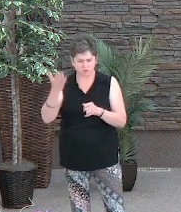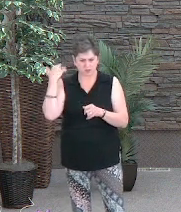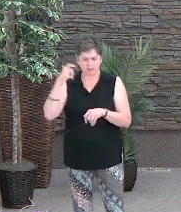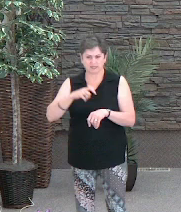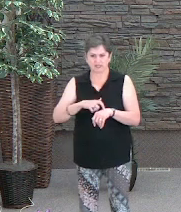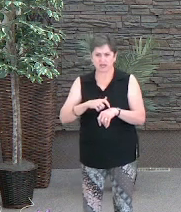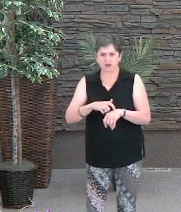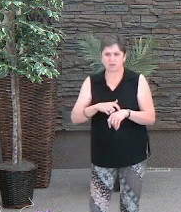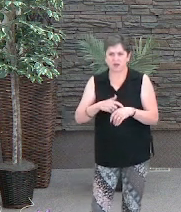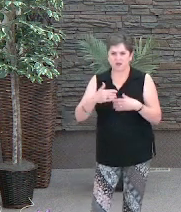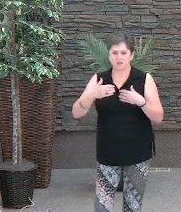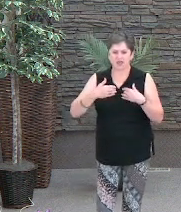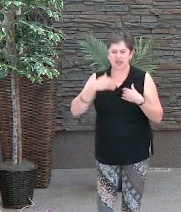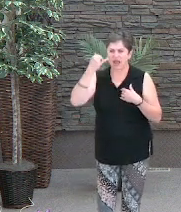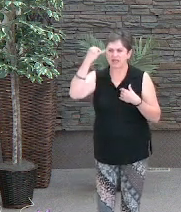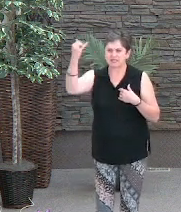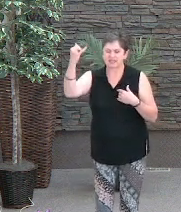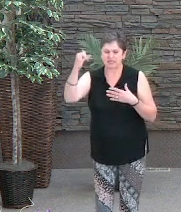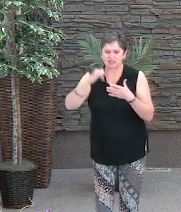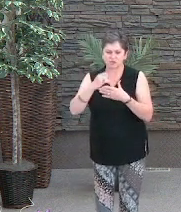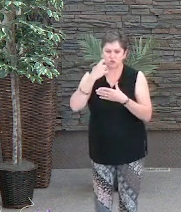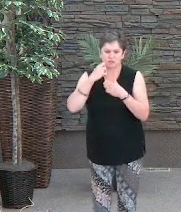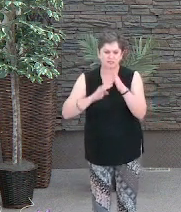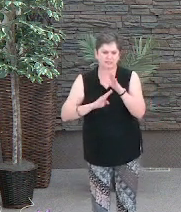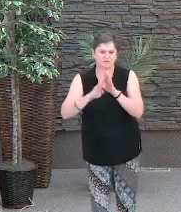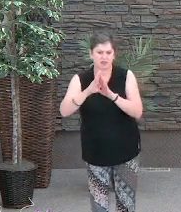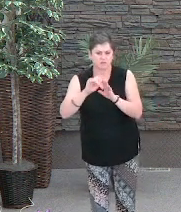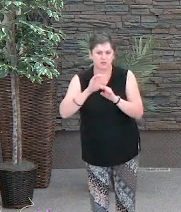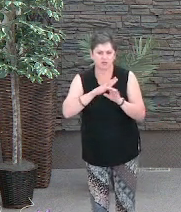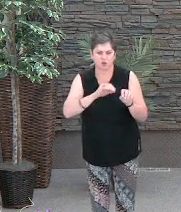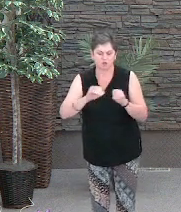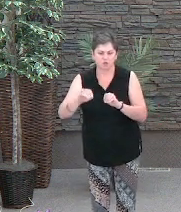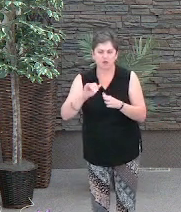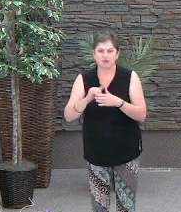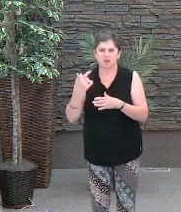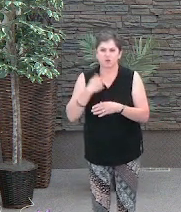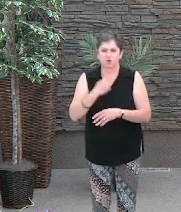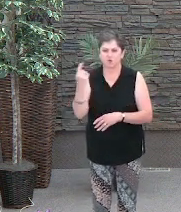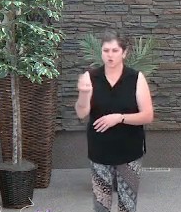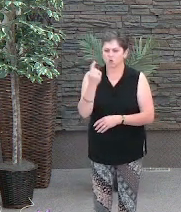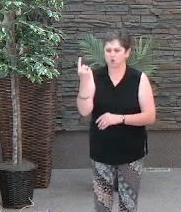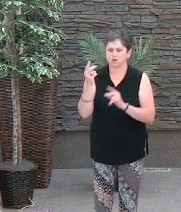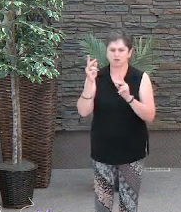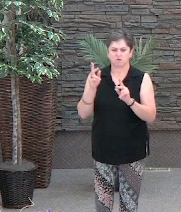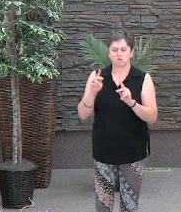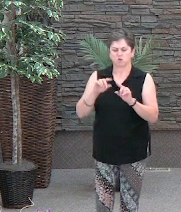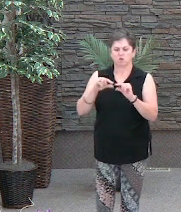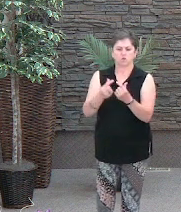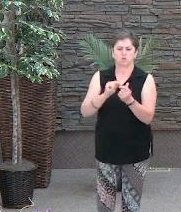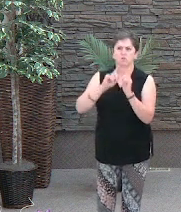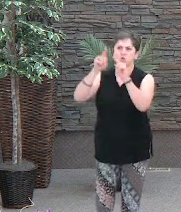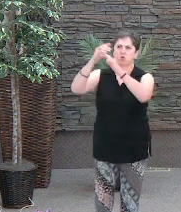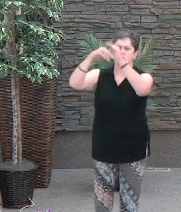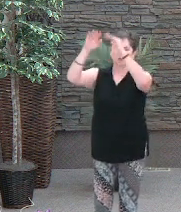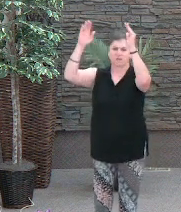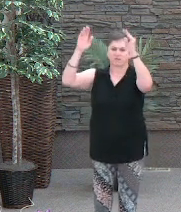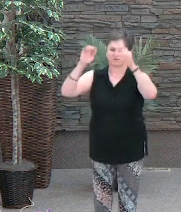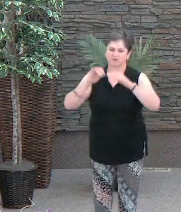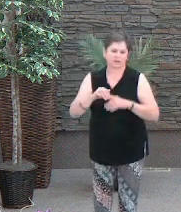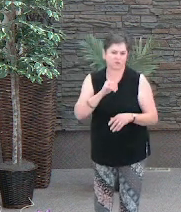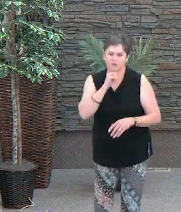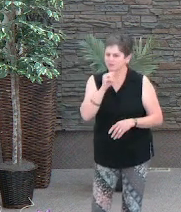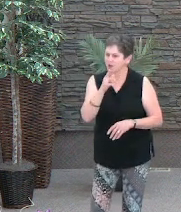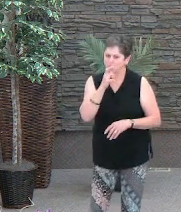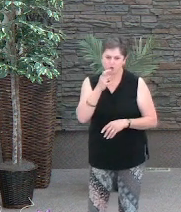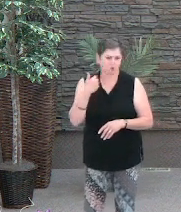time that there was this idea that was recently developed in our movement that we were the only ones going to heaven. That was not who